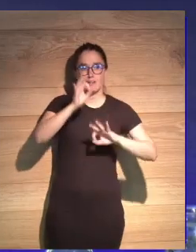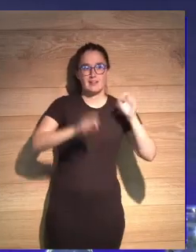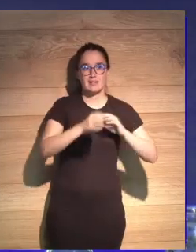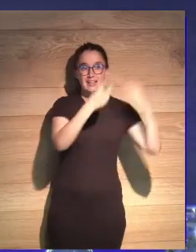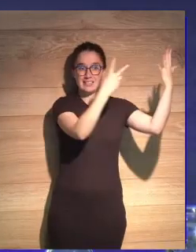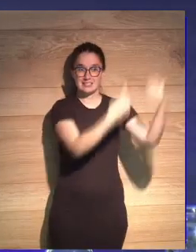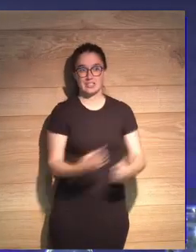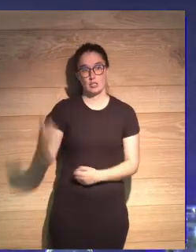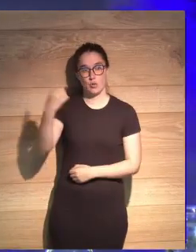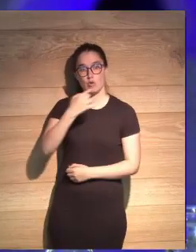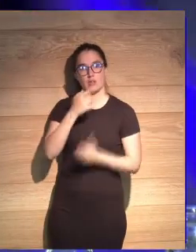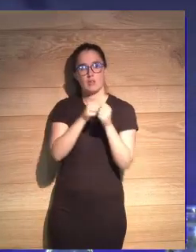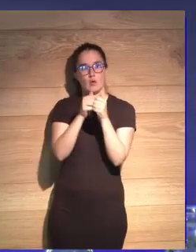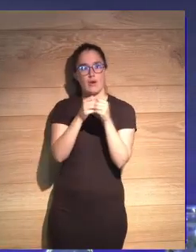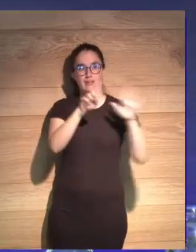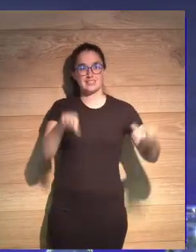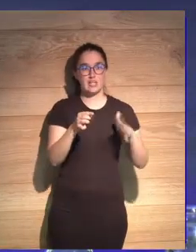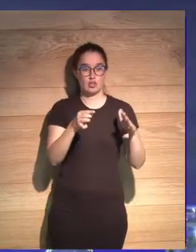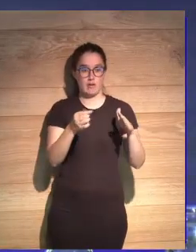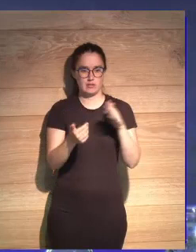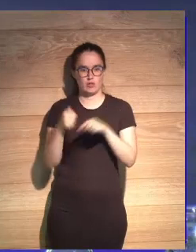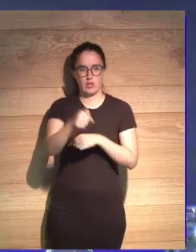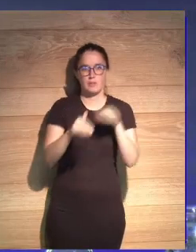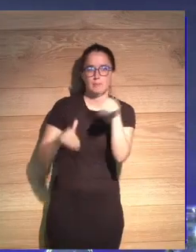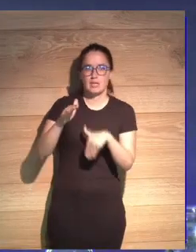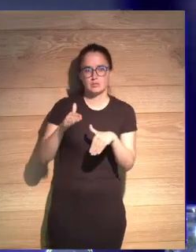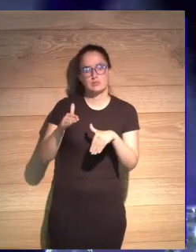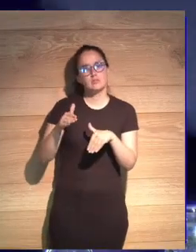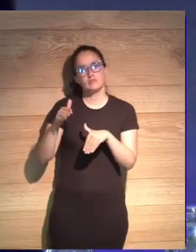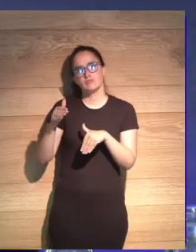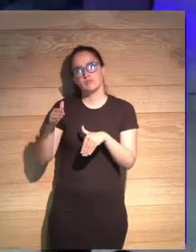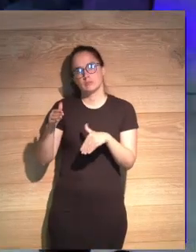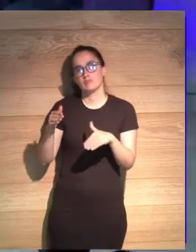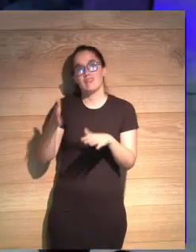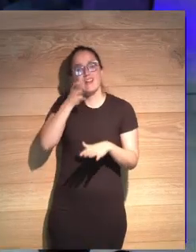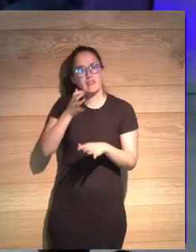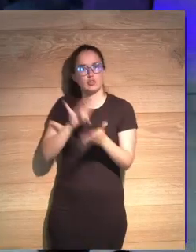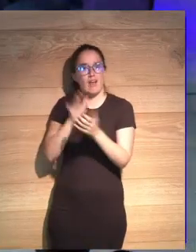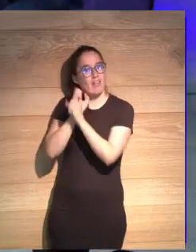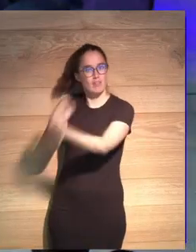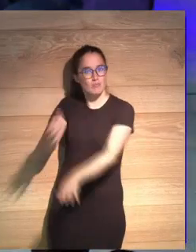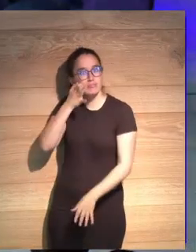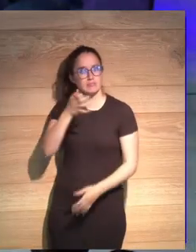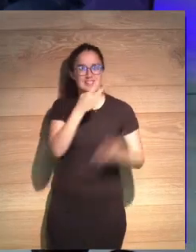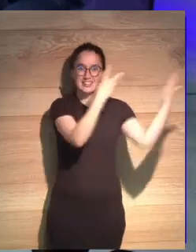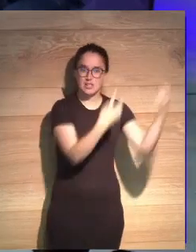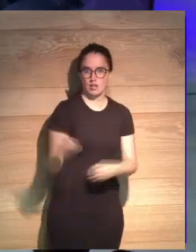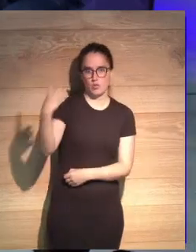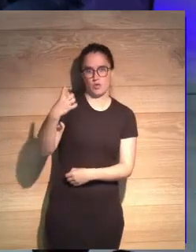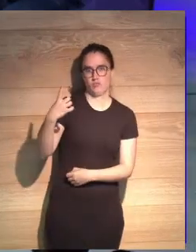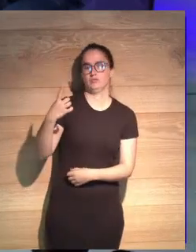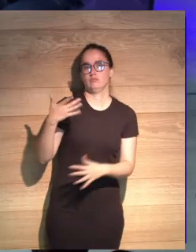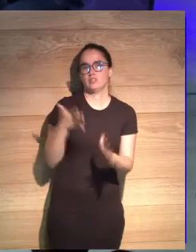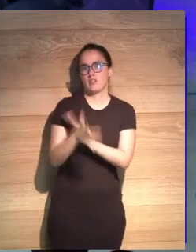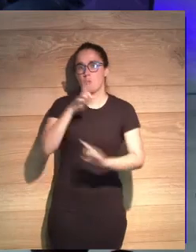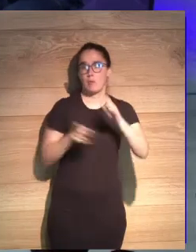gaming addiction. And for example, among adults that play more than 6 hours a